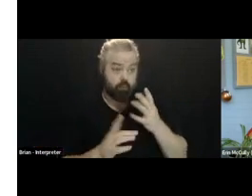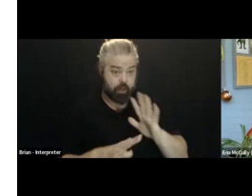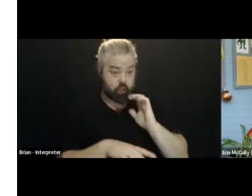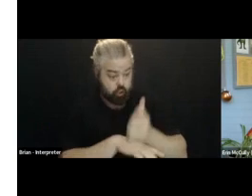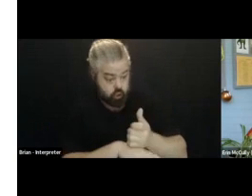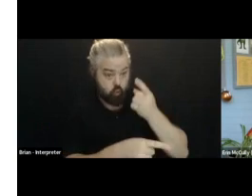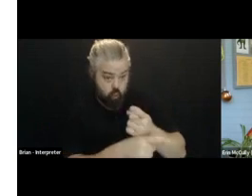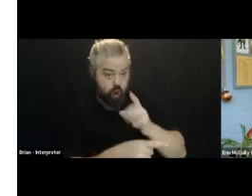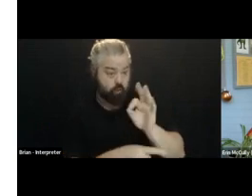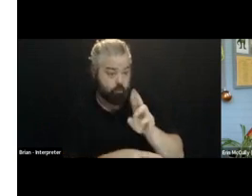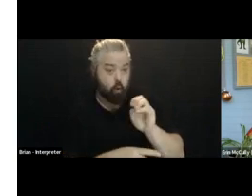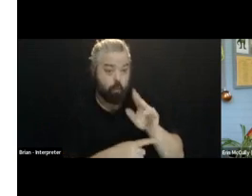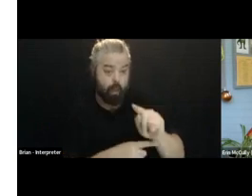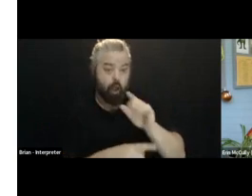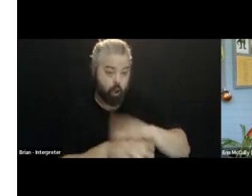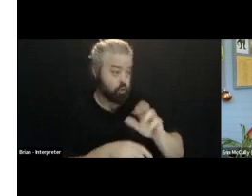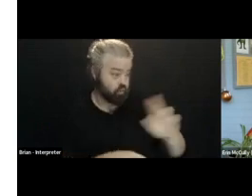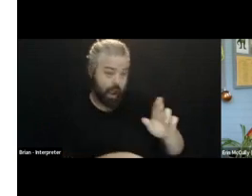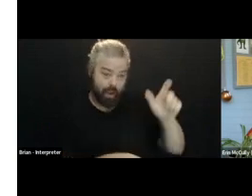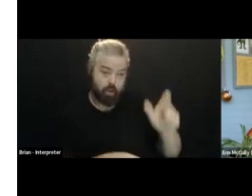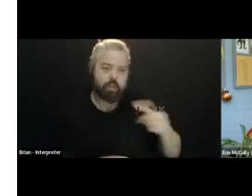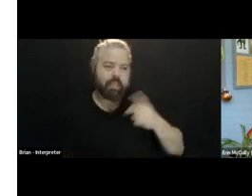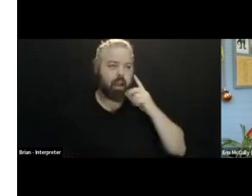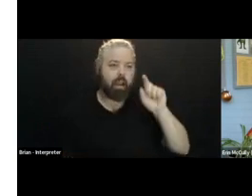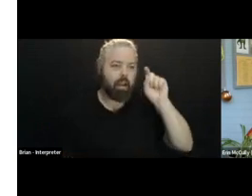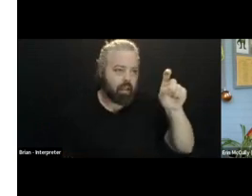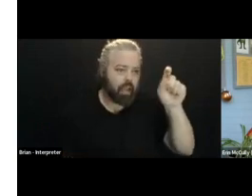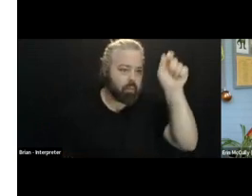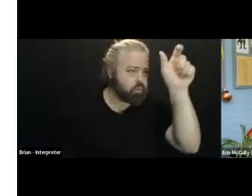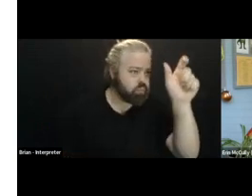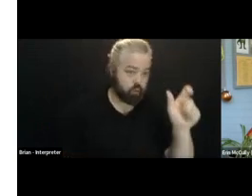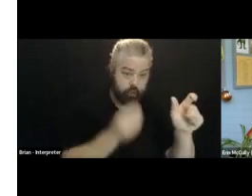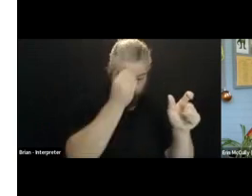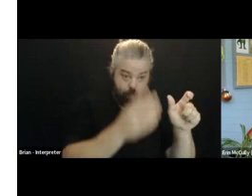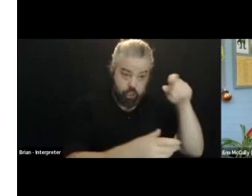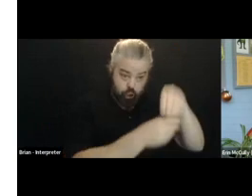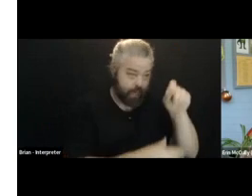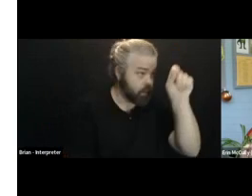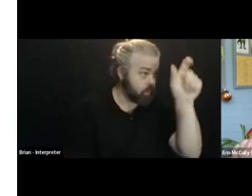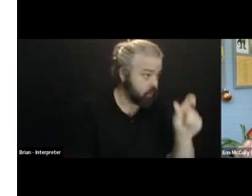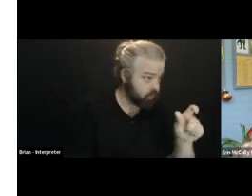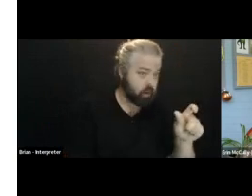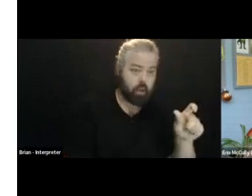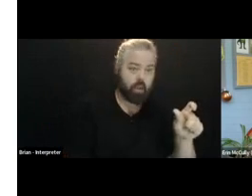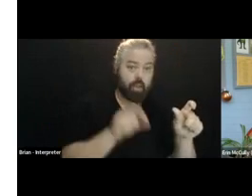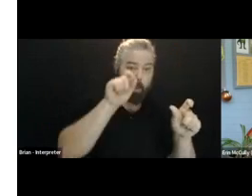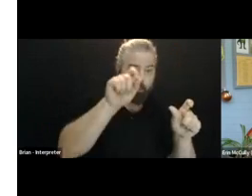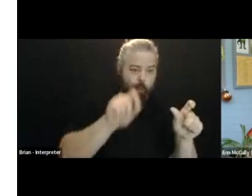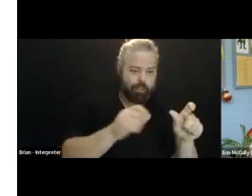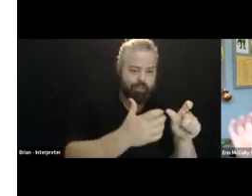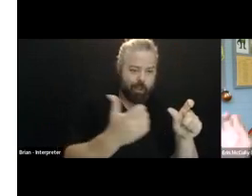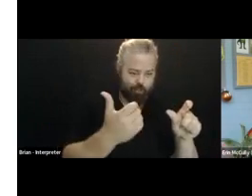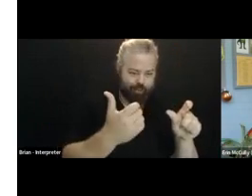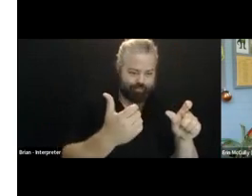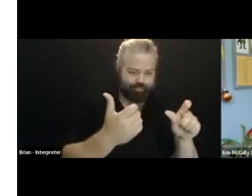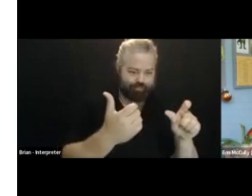right side, you can see that I've highlighted all that information, but the bullet points are not highlighted. That's another indication